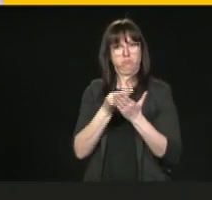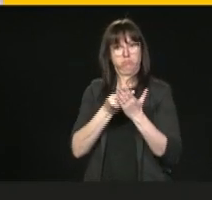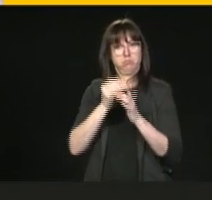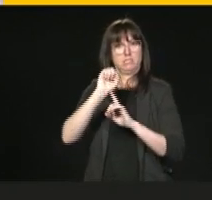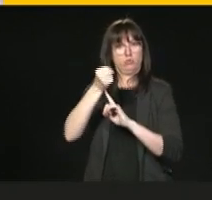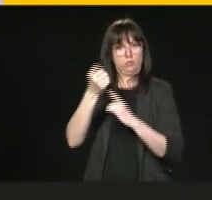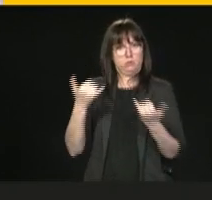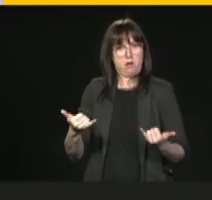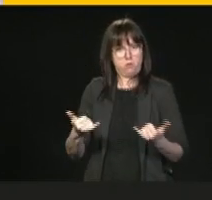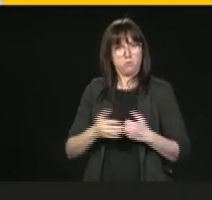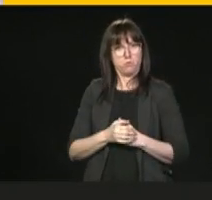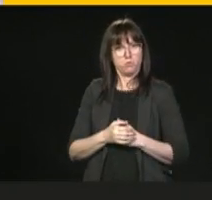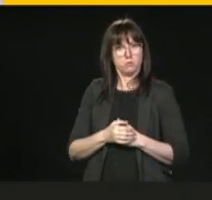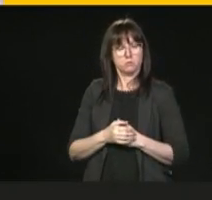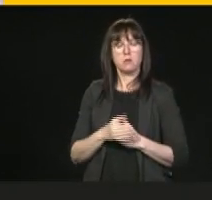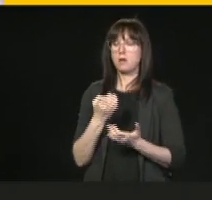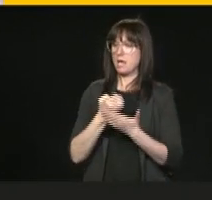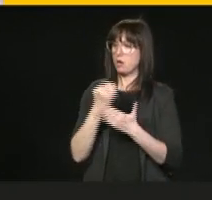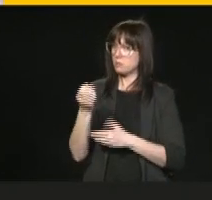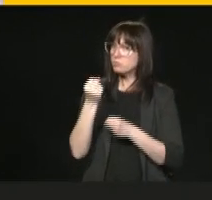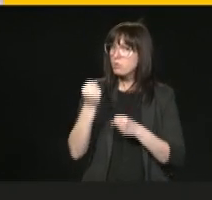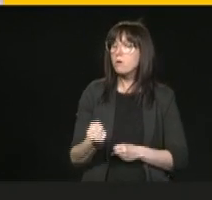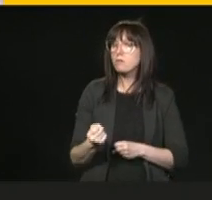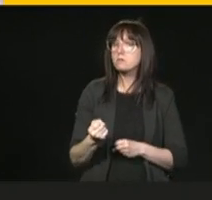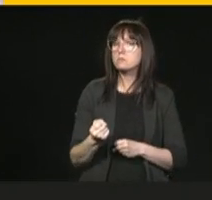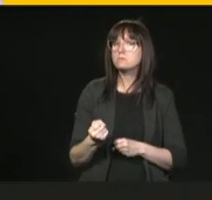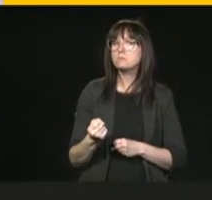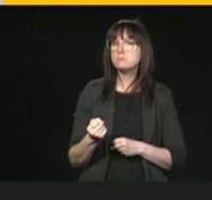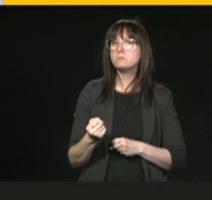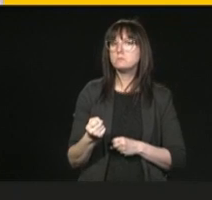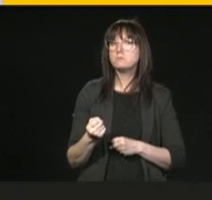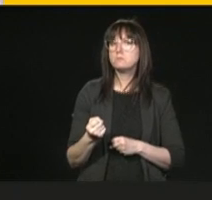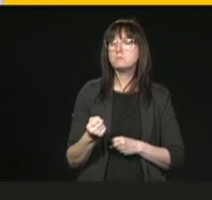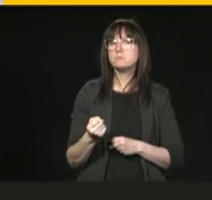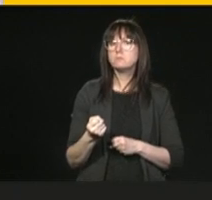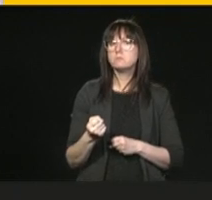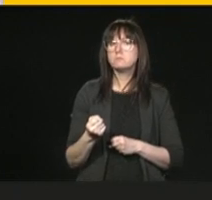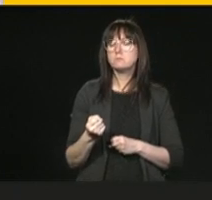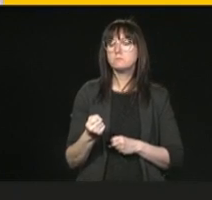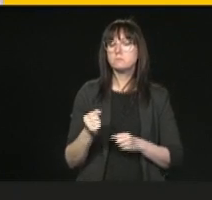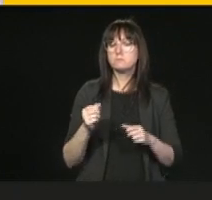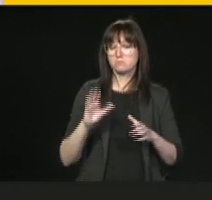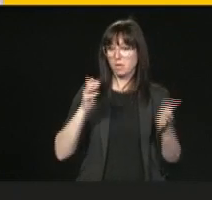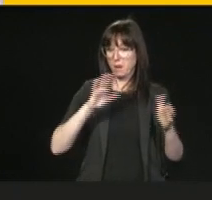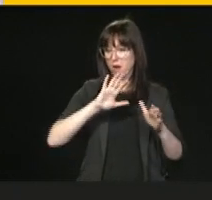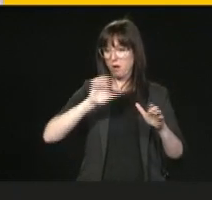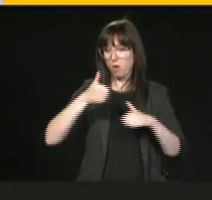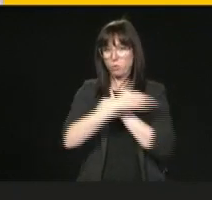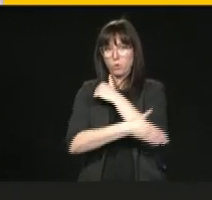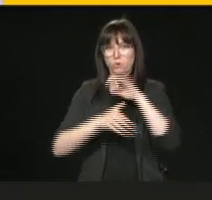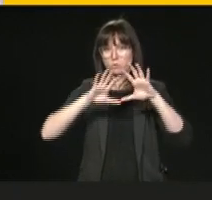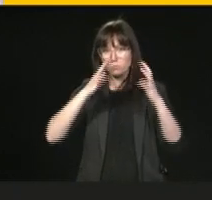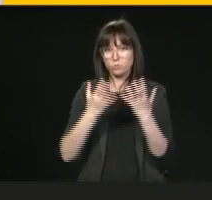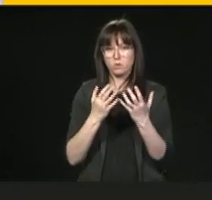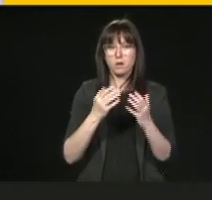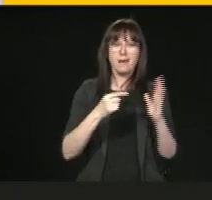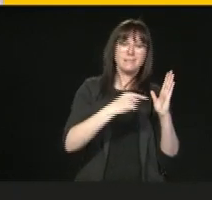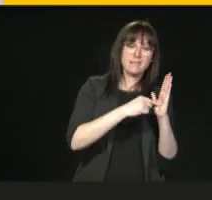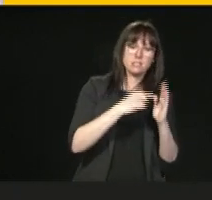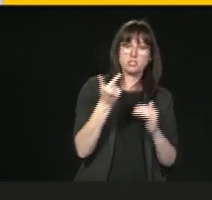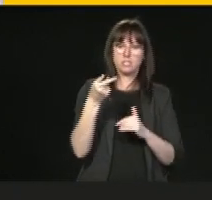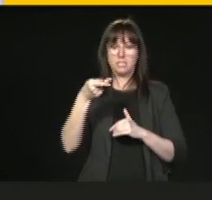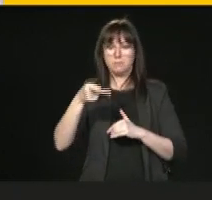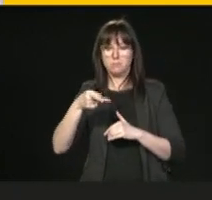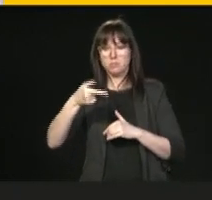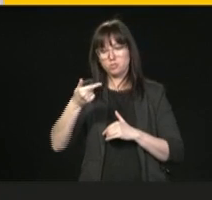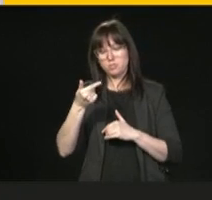had the best economic and fiscal position of any country in the world, with a GDP to debt